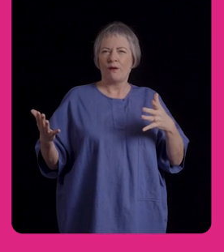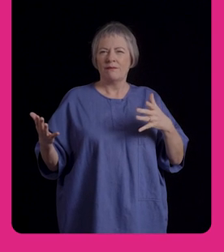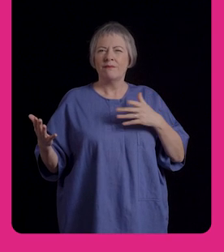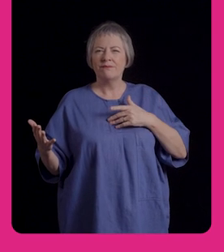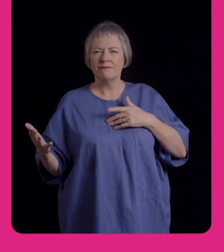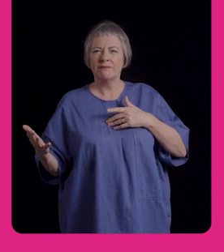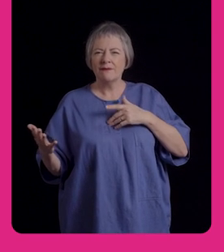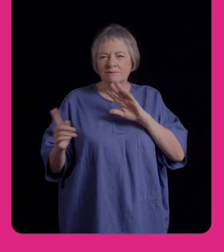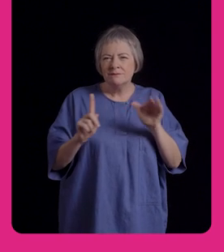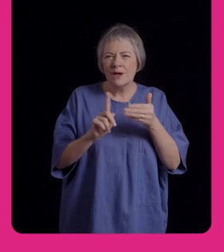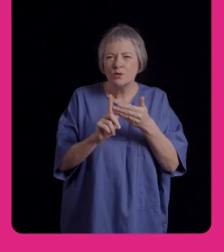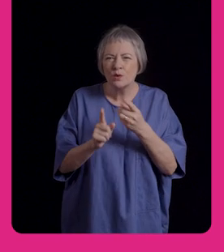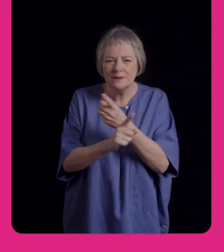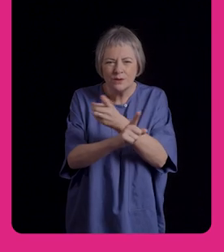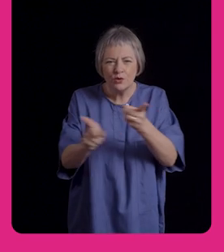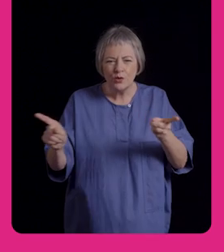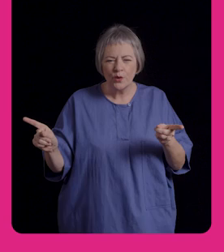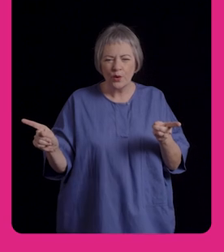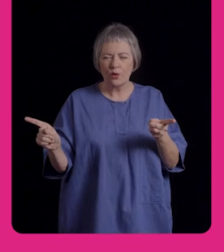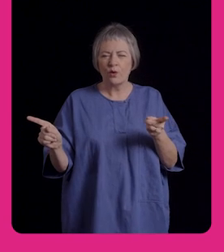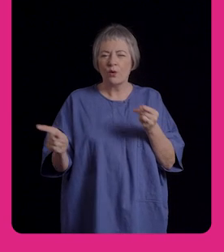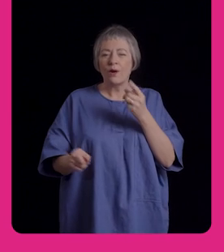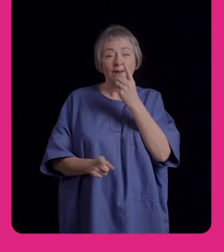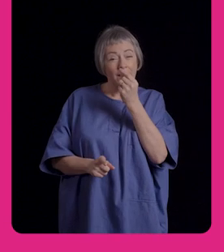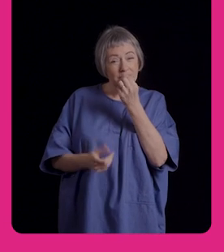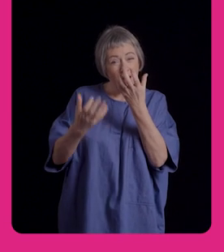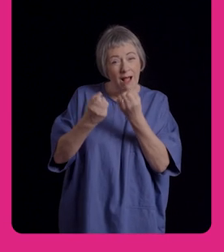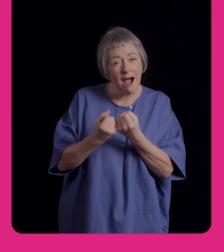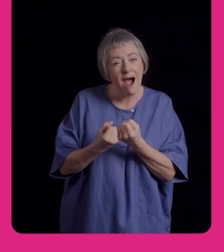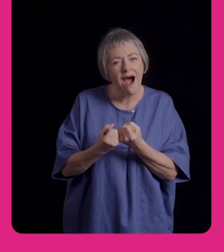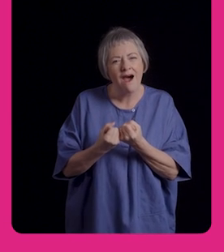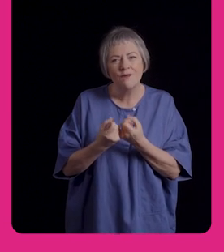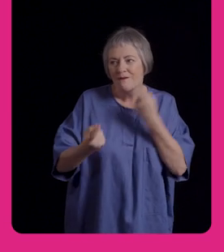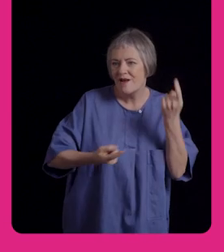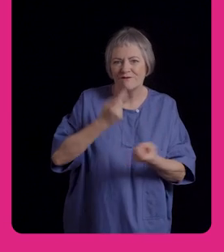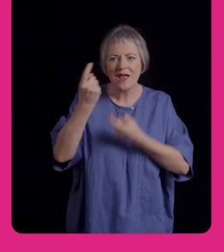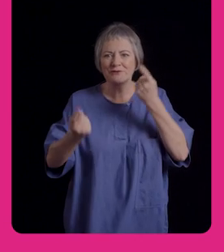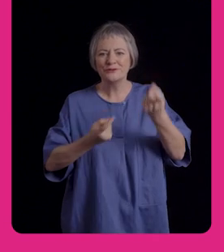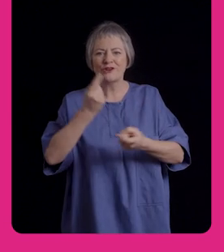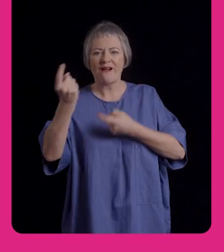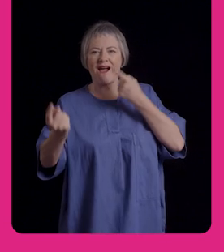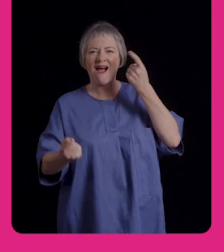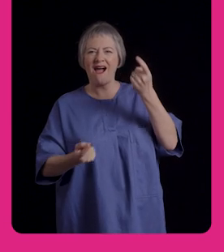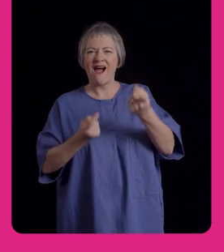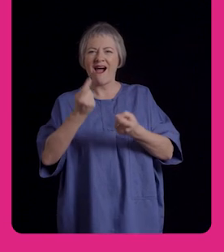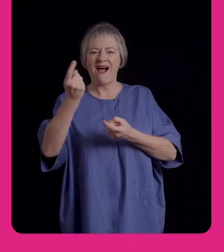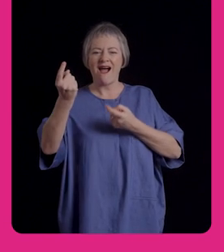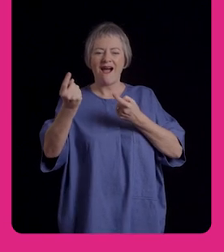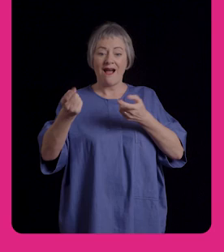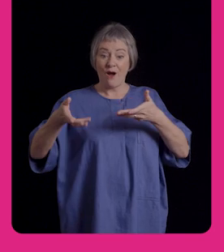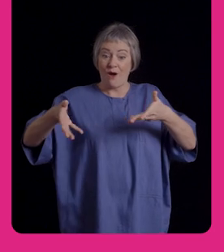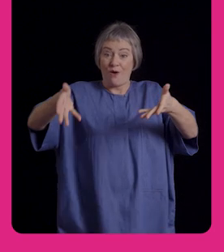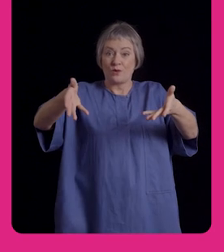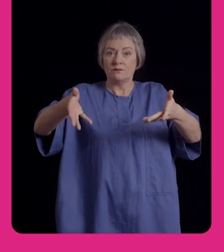but something they like notice in all of you, like the capability to adventure, and they look up at you